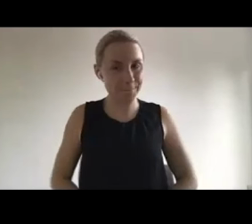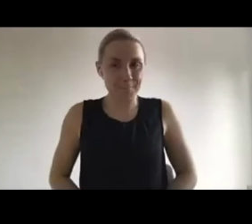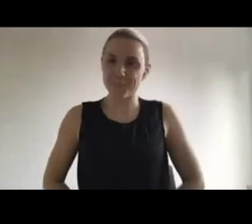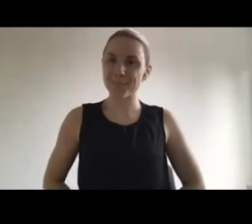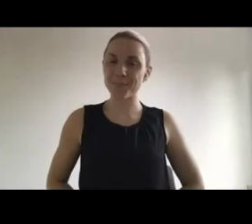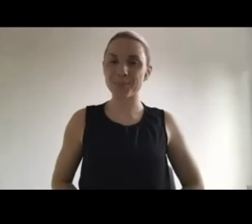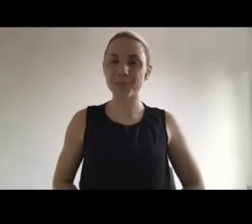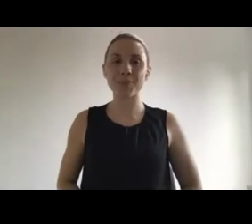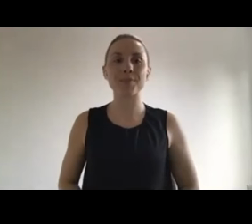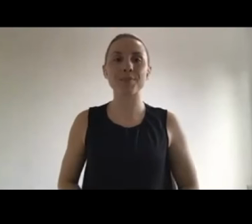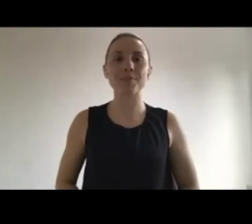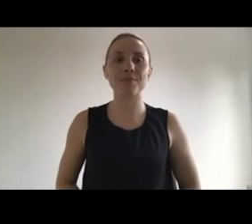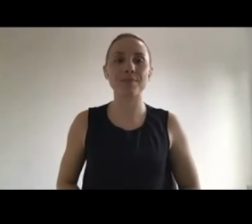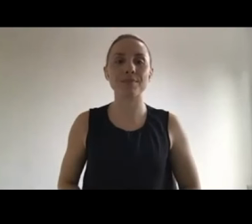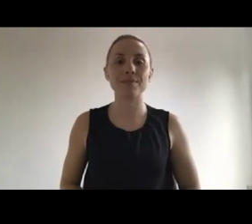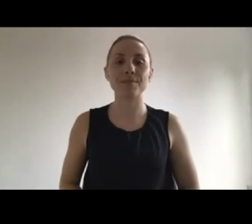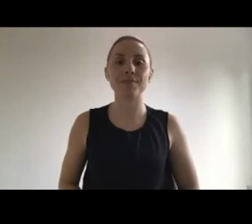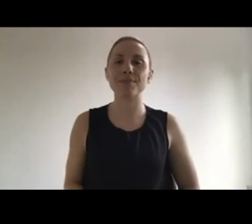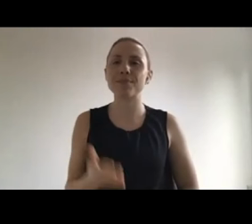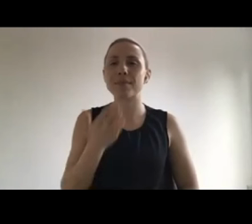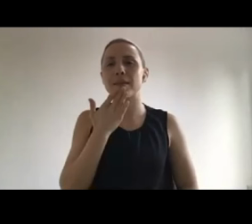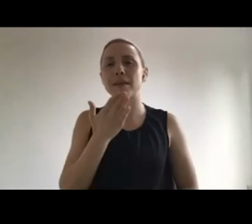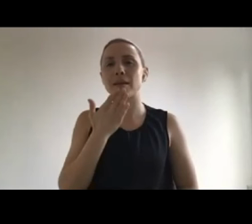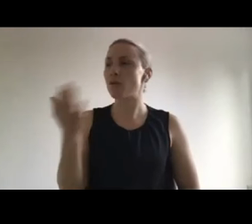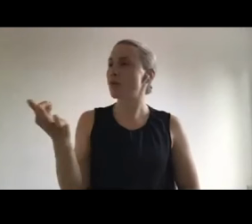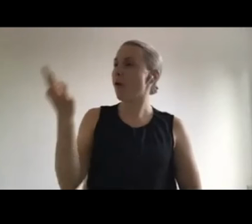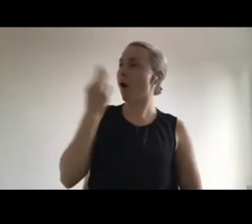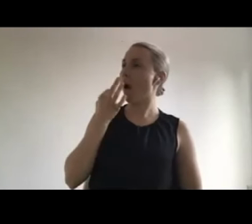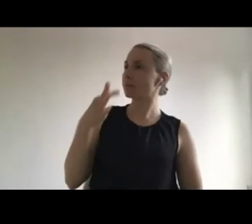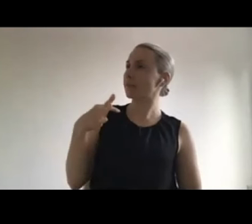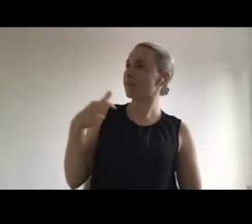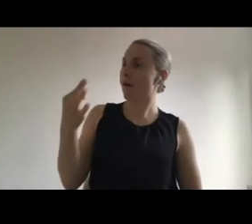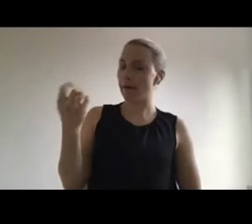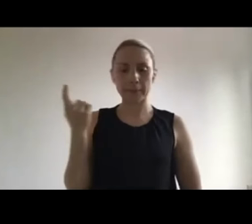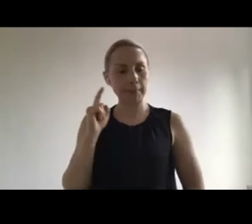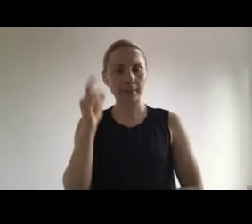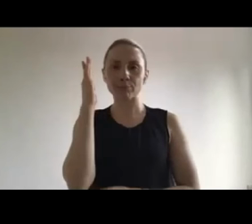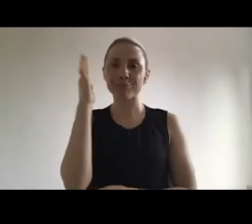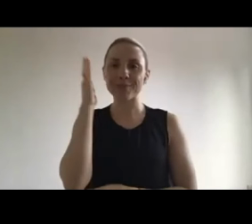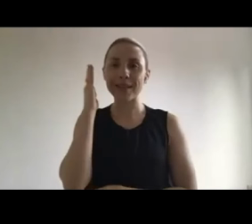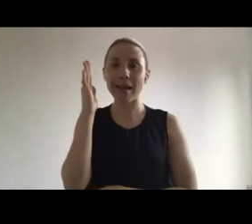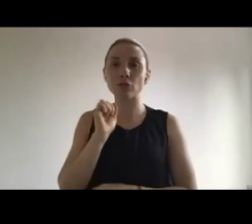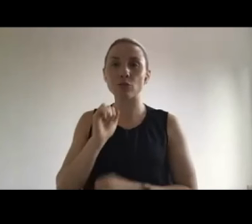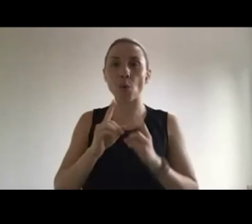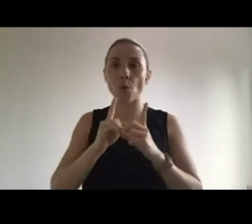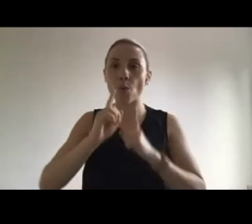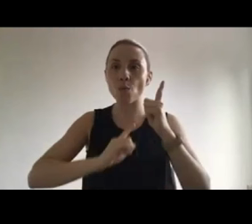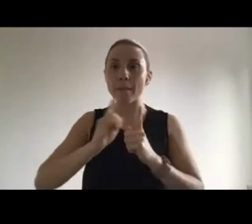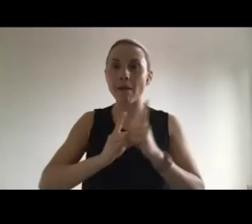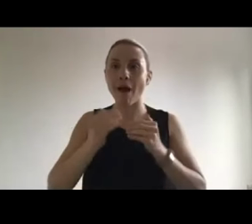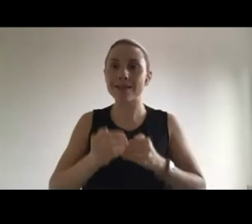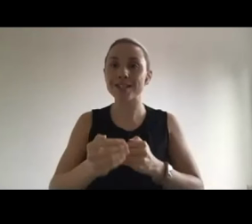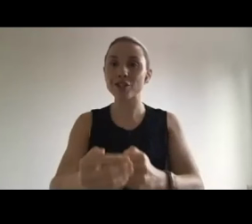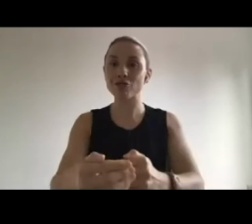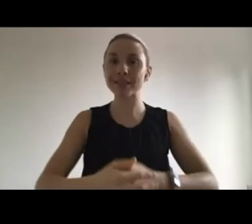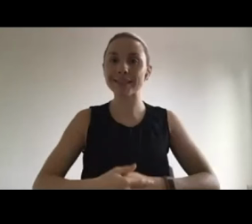for asking me to take part in this very exciting webinar series. And it's great to see that so many